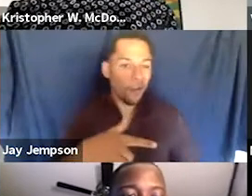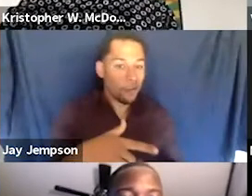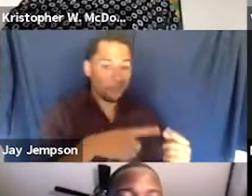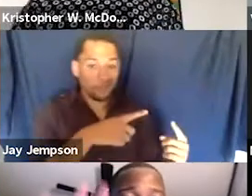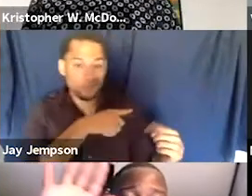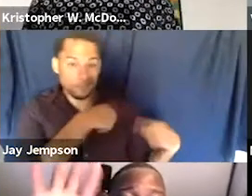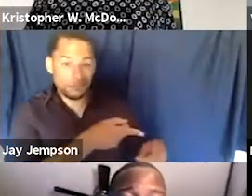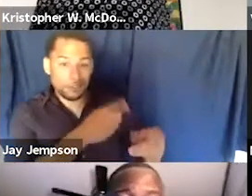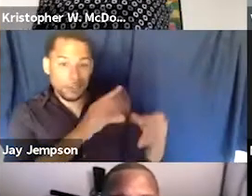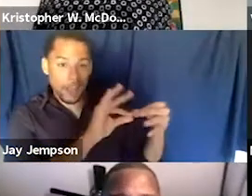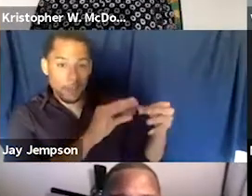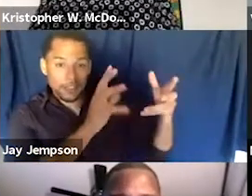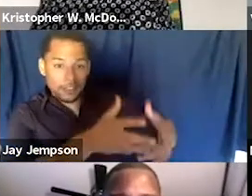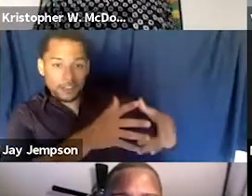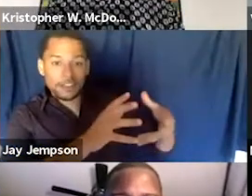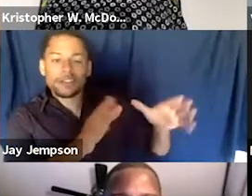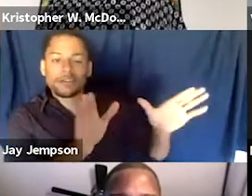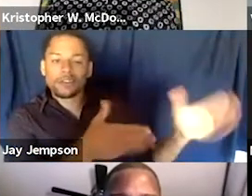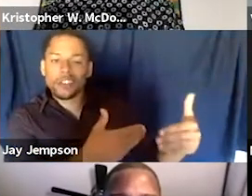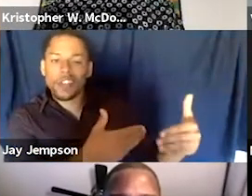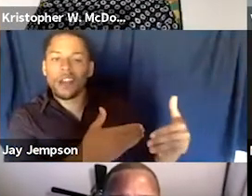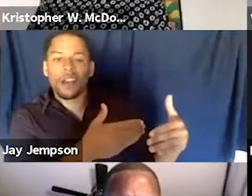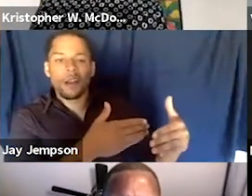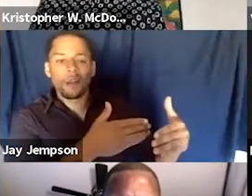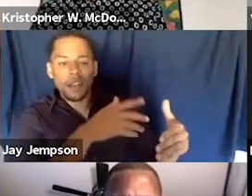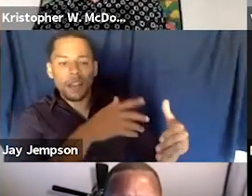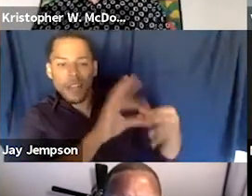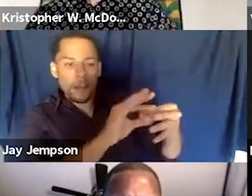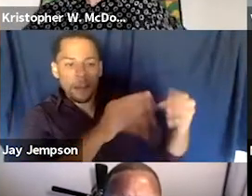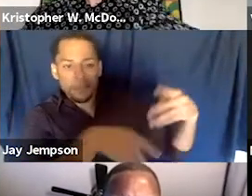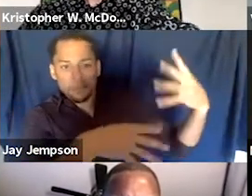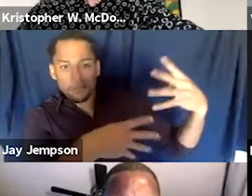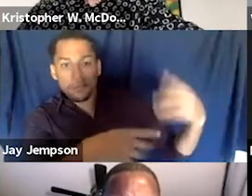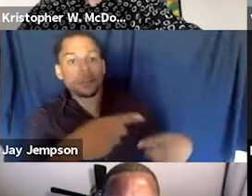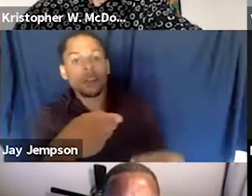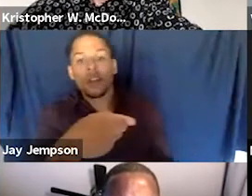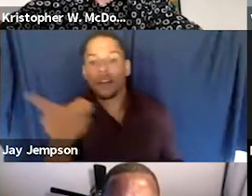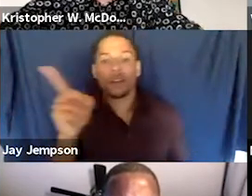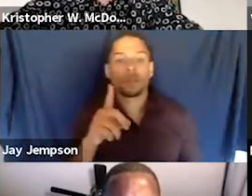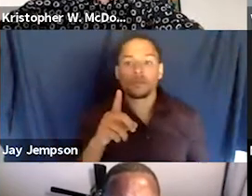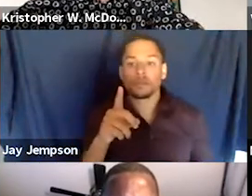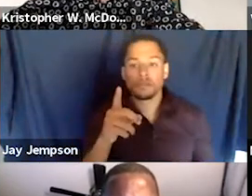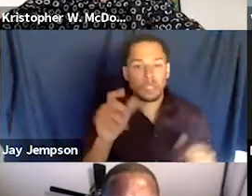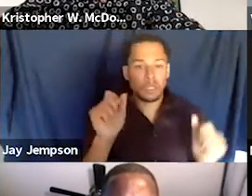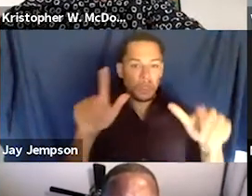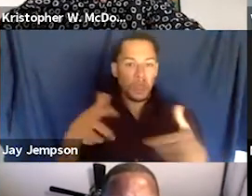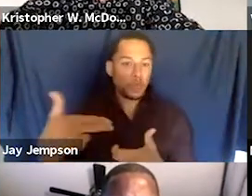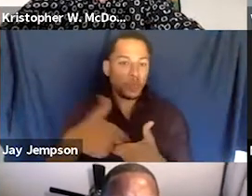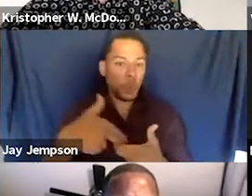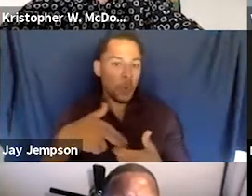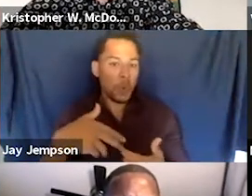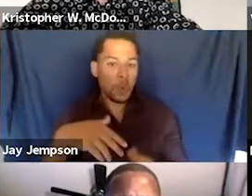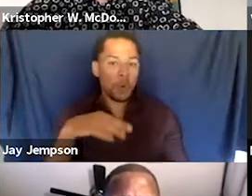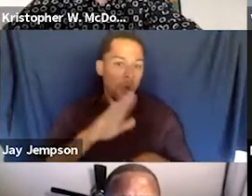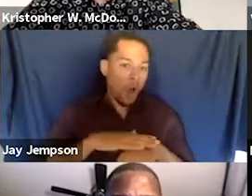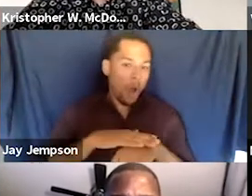space. Let me know if you have. So you can come off video, everybody, so we can see your lovely faces if